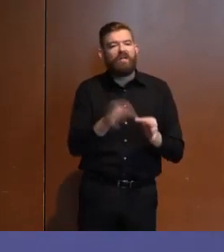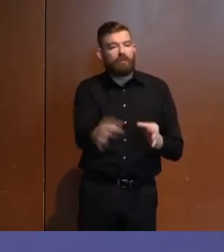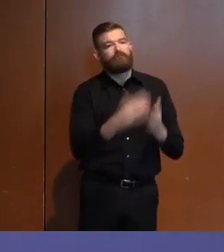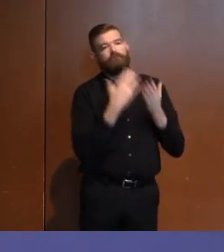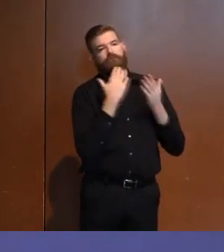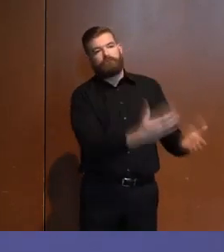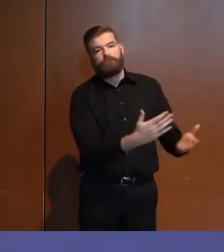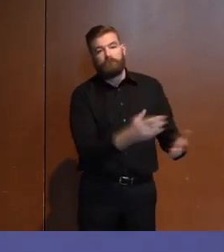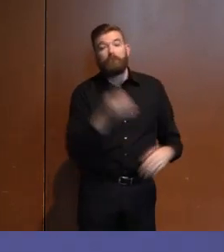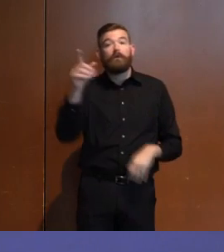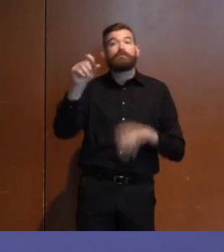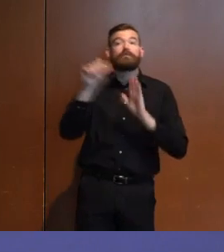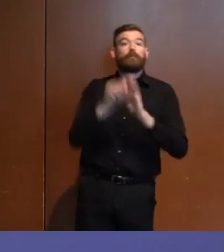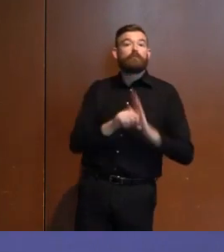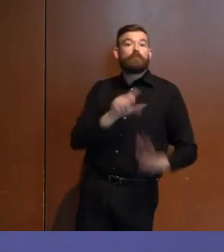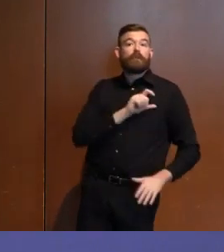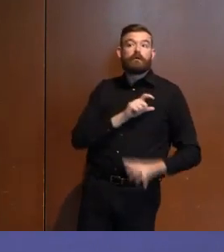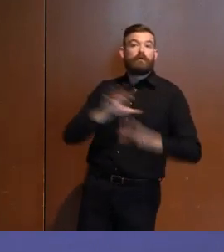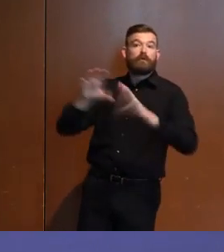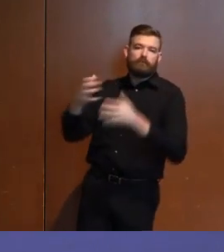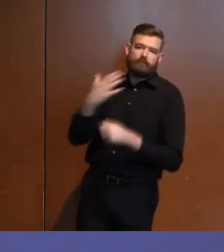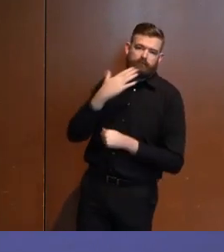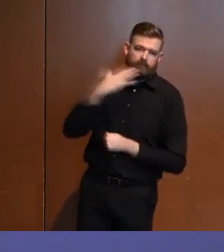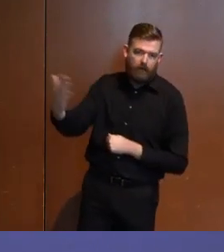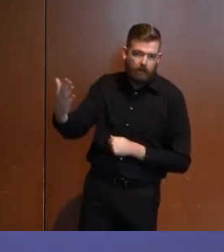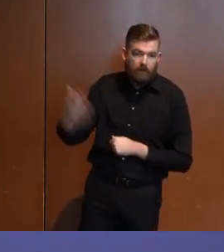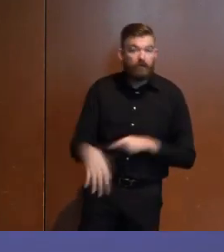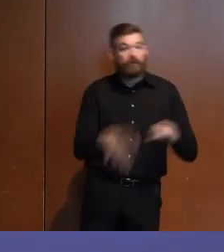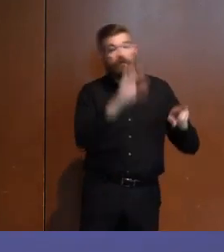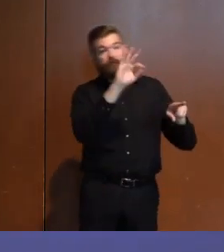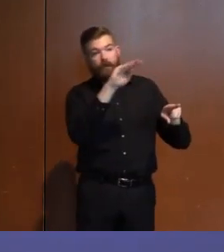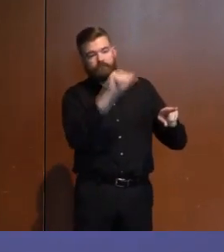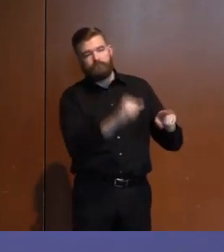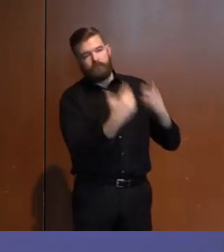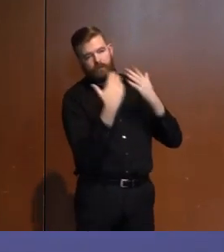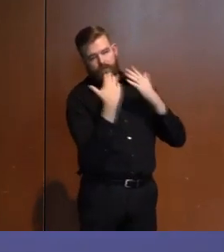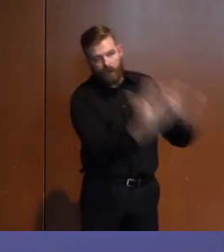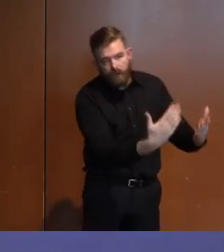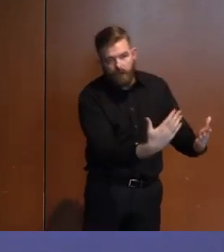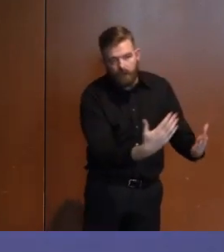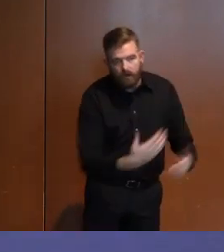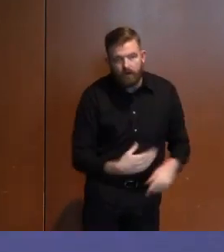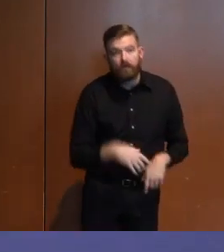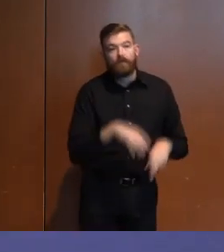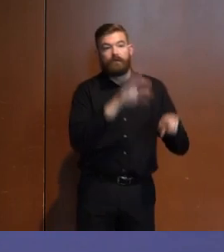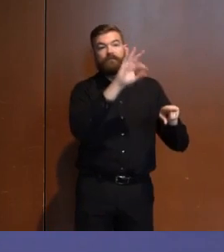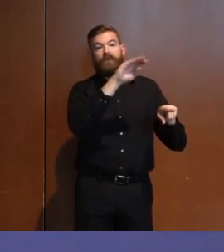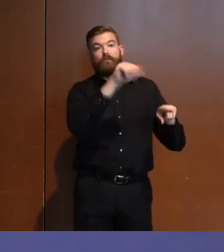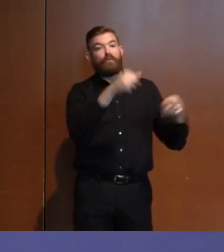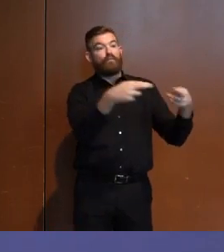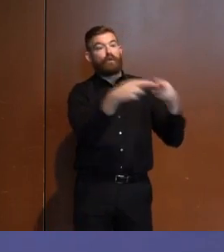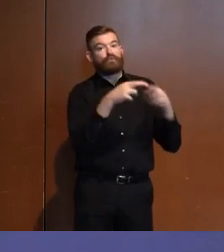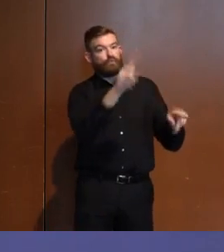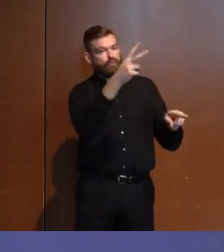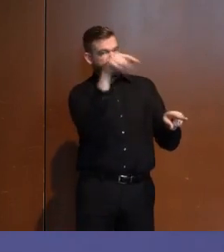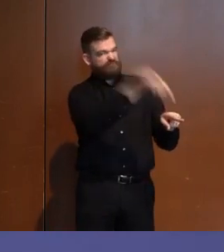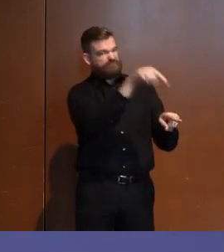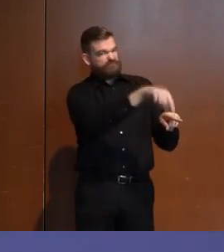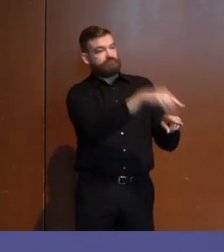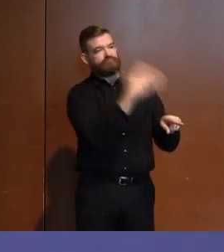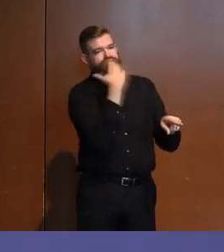want to give our brothers and sisters at FEMA, especially FEMA Region 2, a huge shout out for their help.